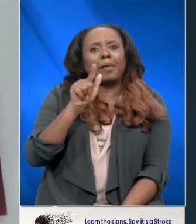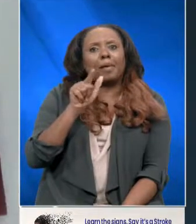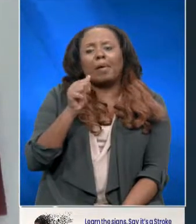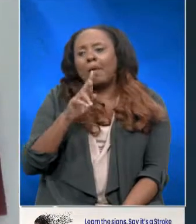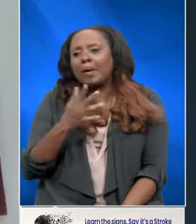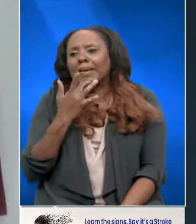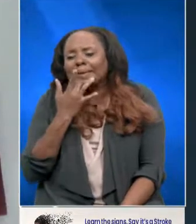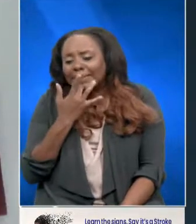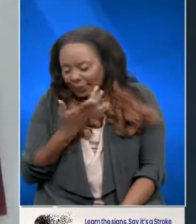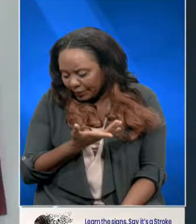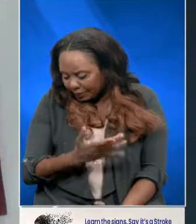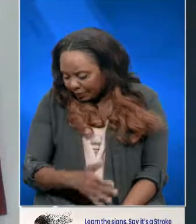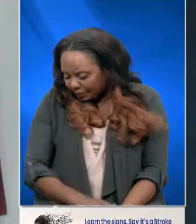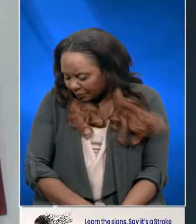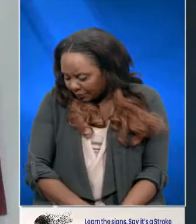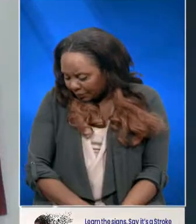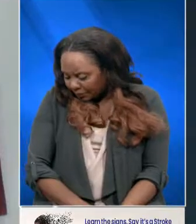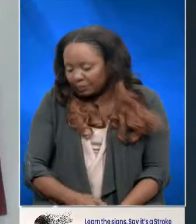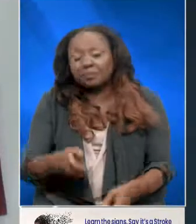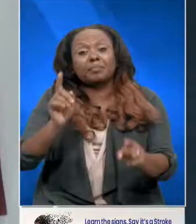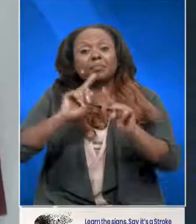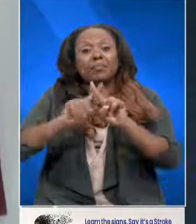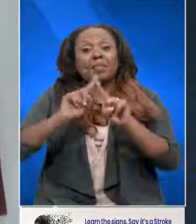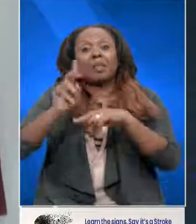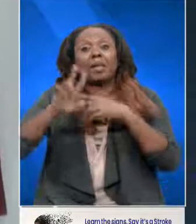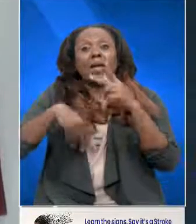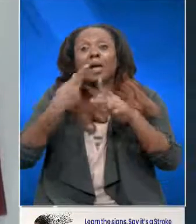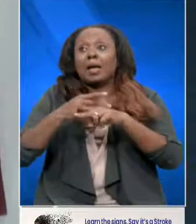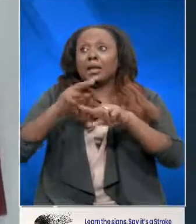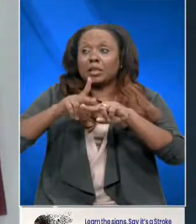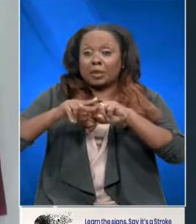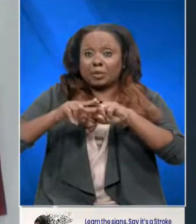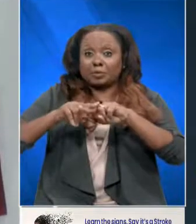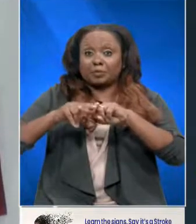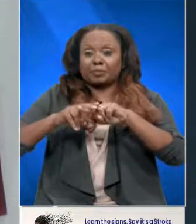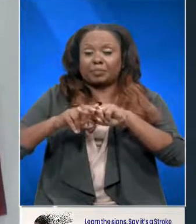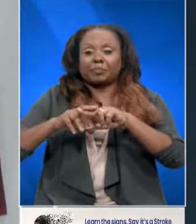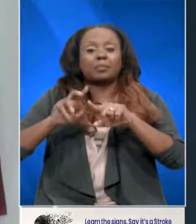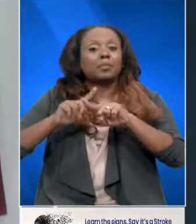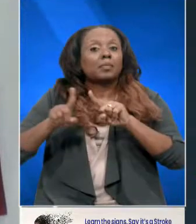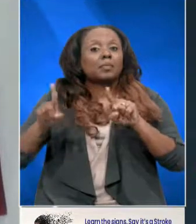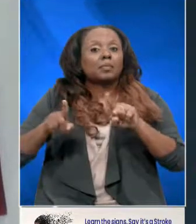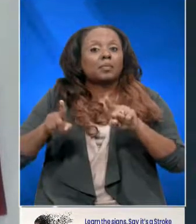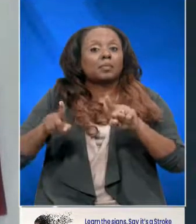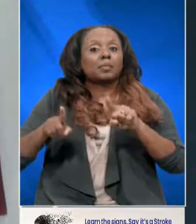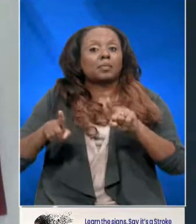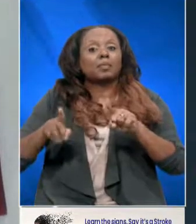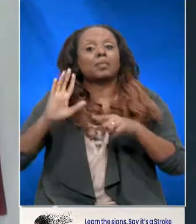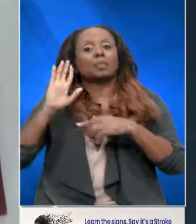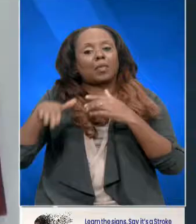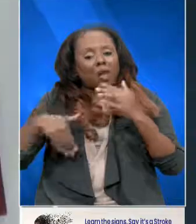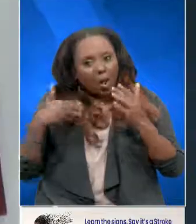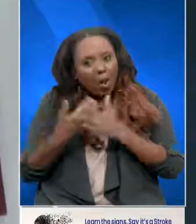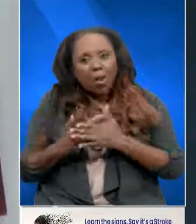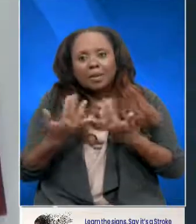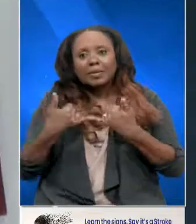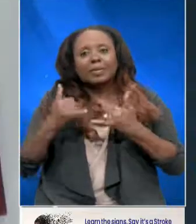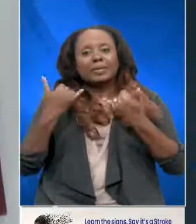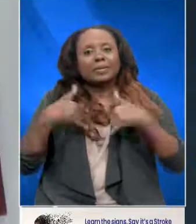So they're different salts. The thing that they have in common is that they're salt, so there's